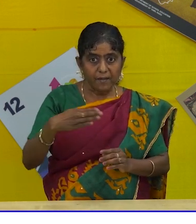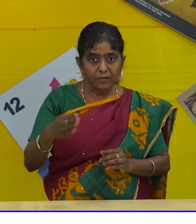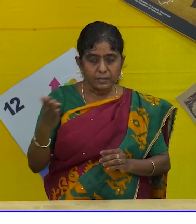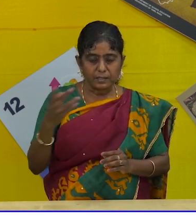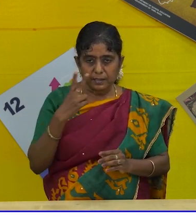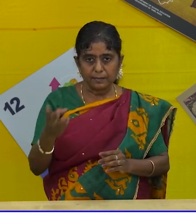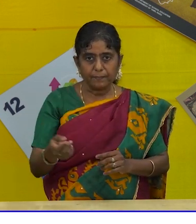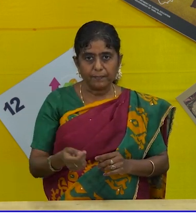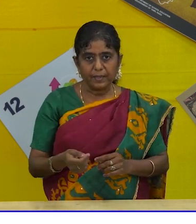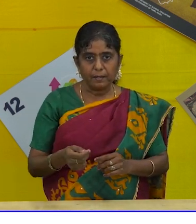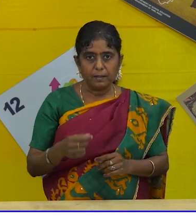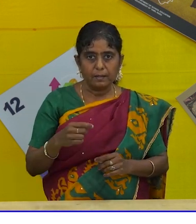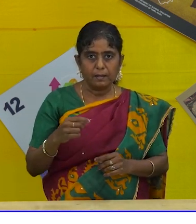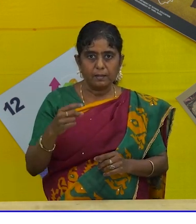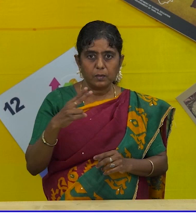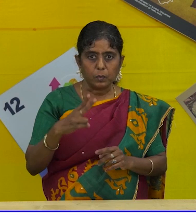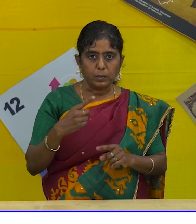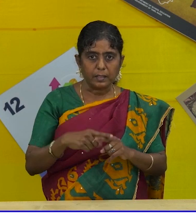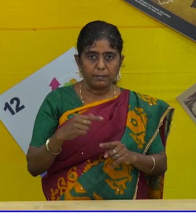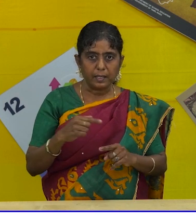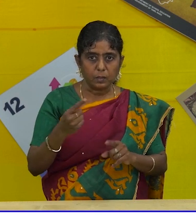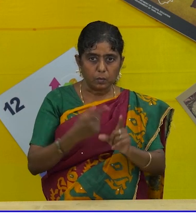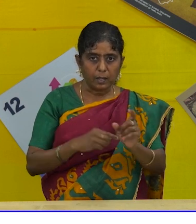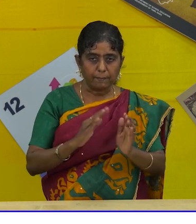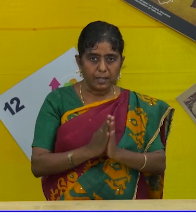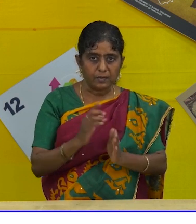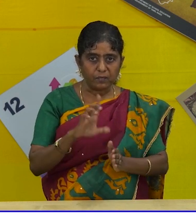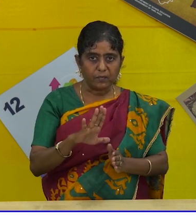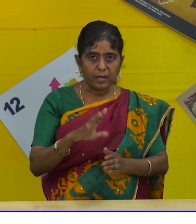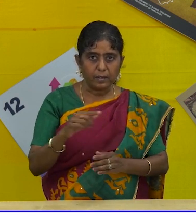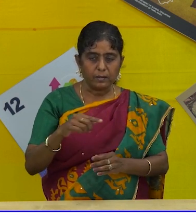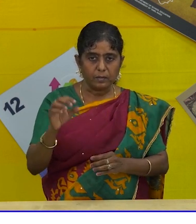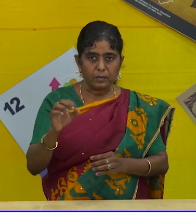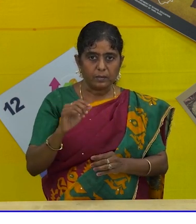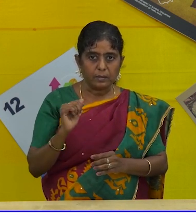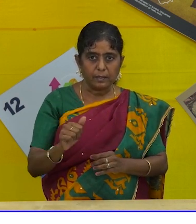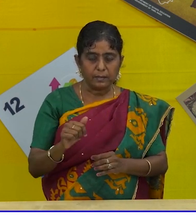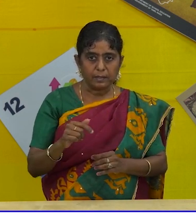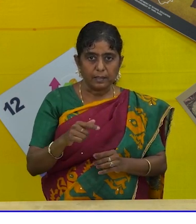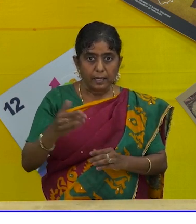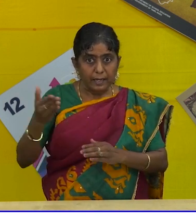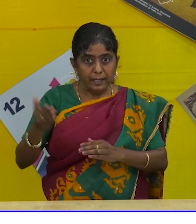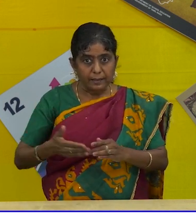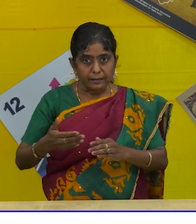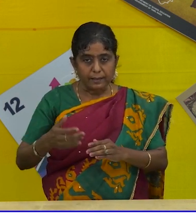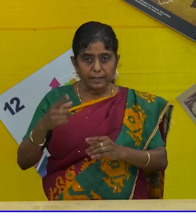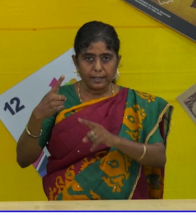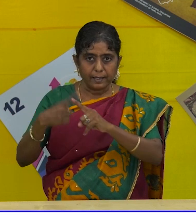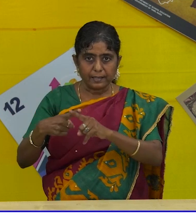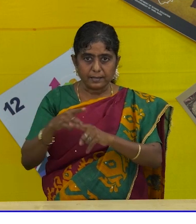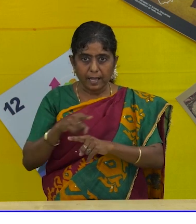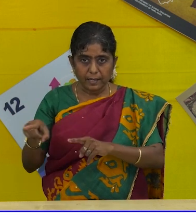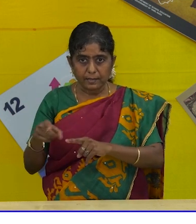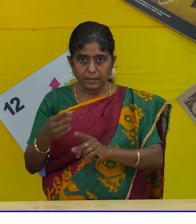graph was drawn? See that. 2x plus minus y plus 5 equal to 0. Cut the x axis and y axis.